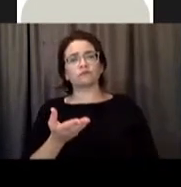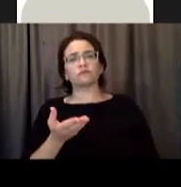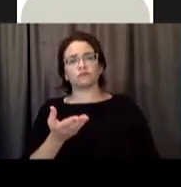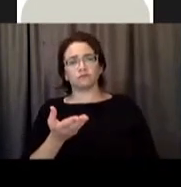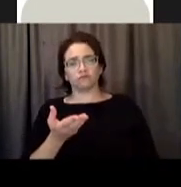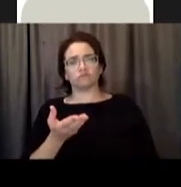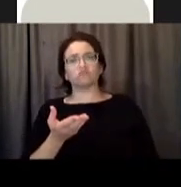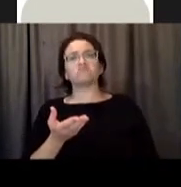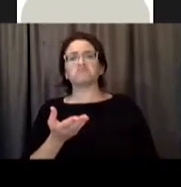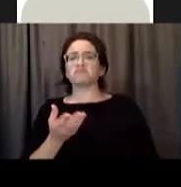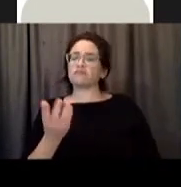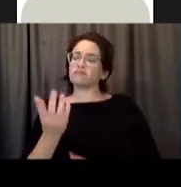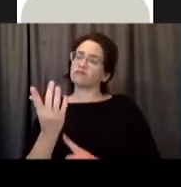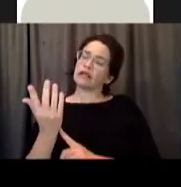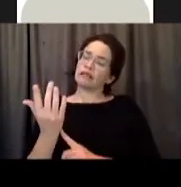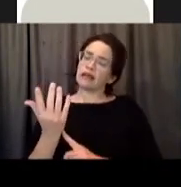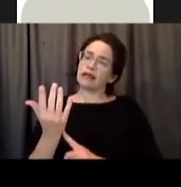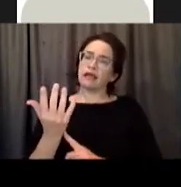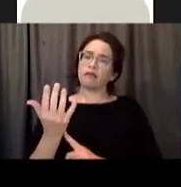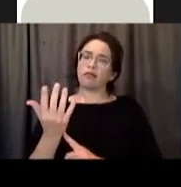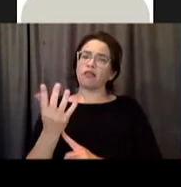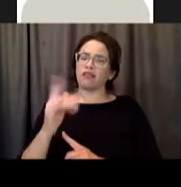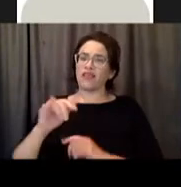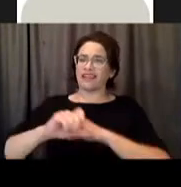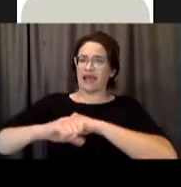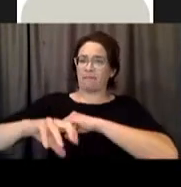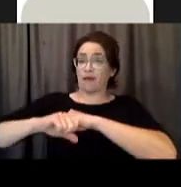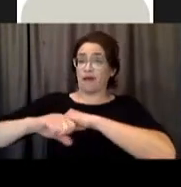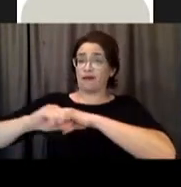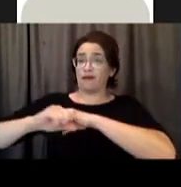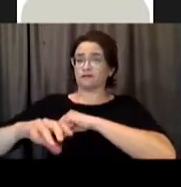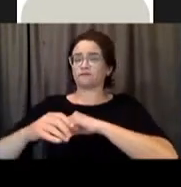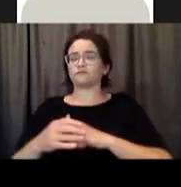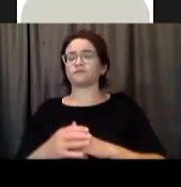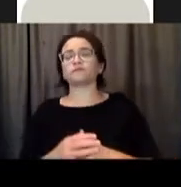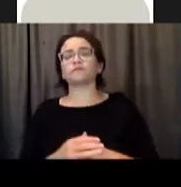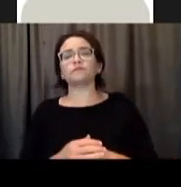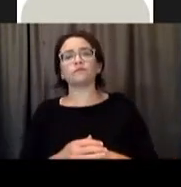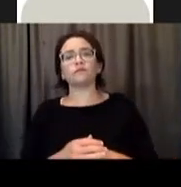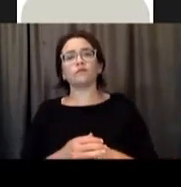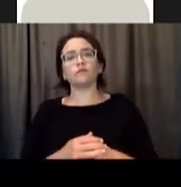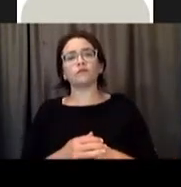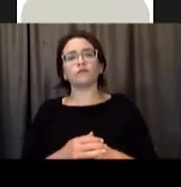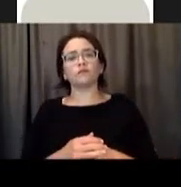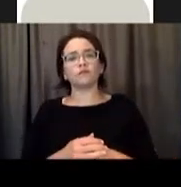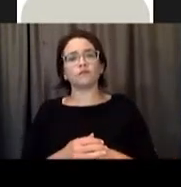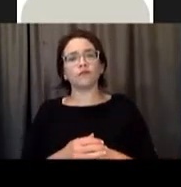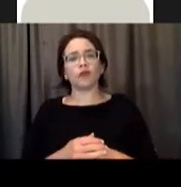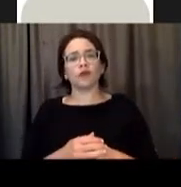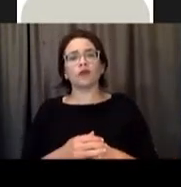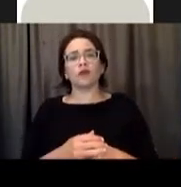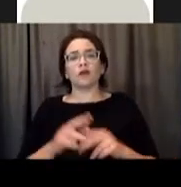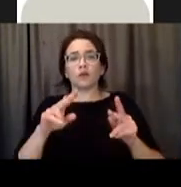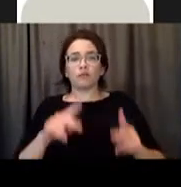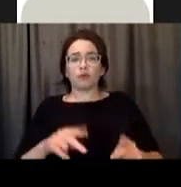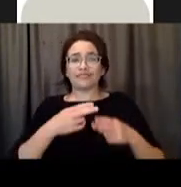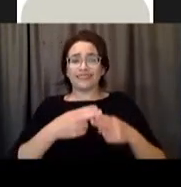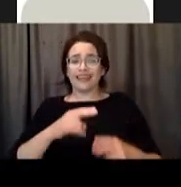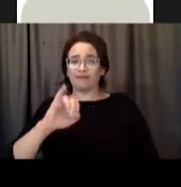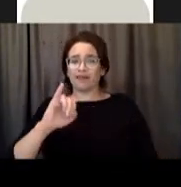your window. This campaign was suggested by historian and researcher James Mays in 2003,